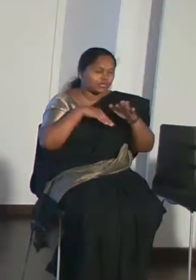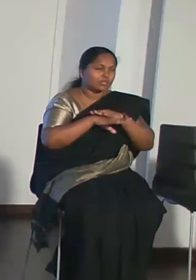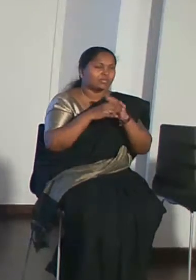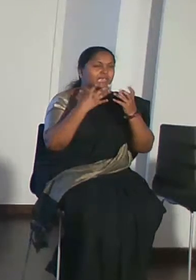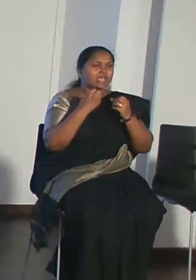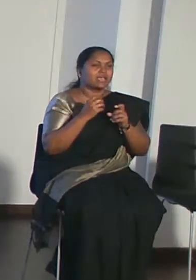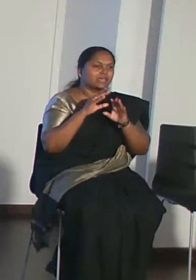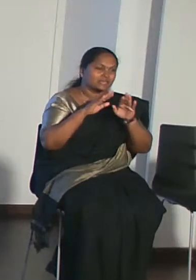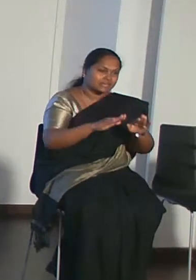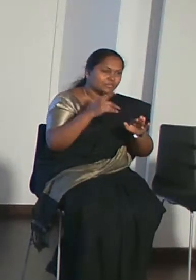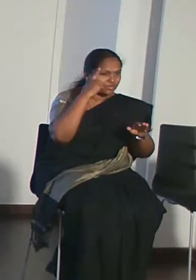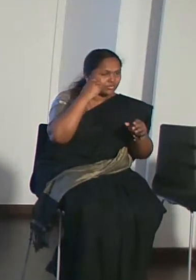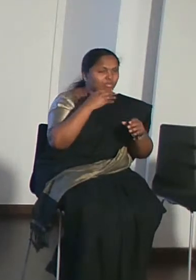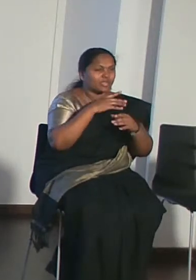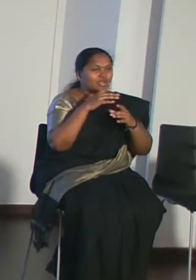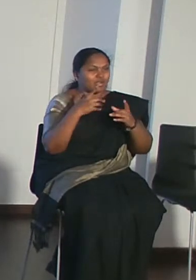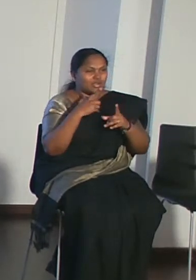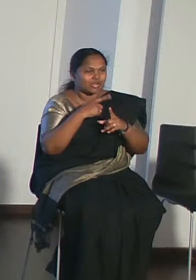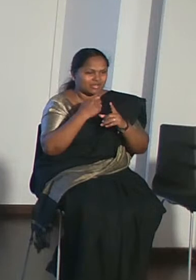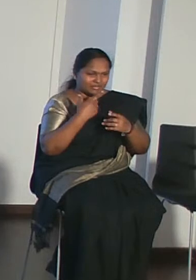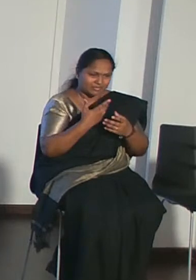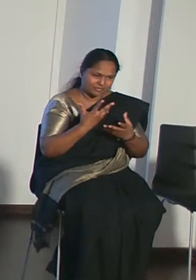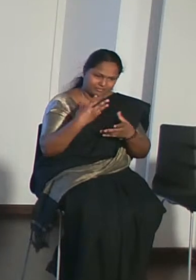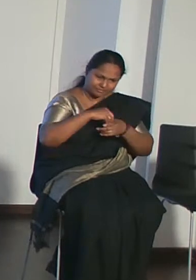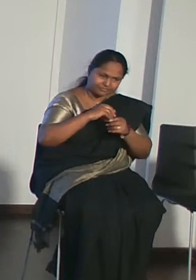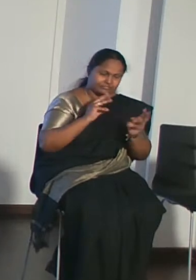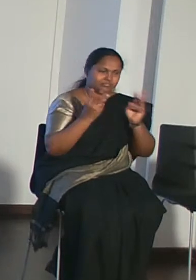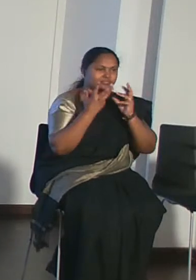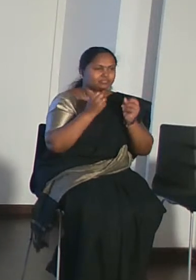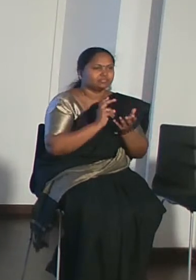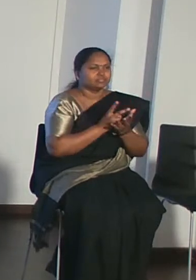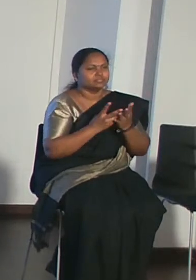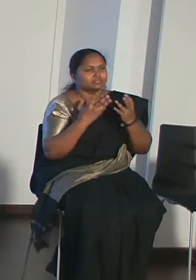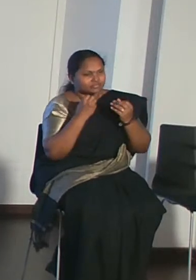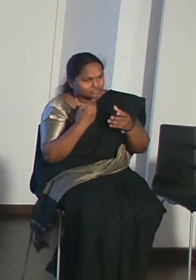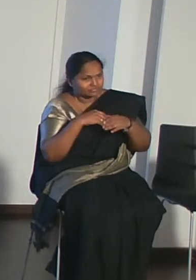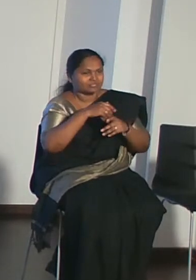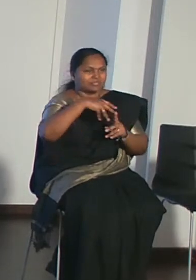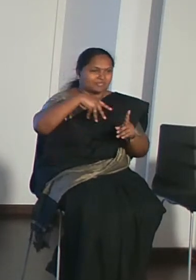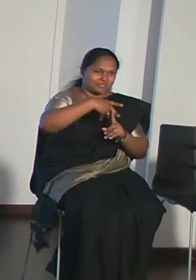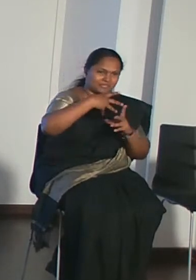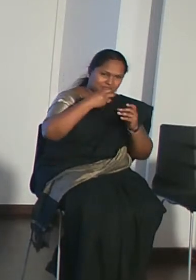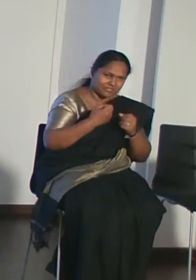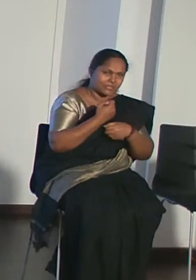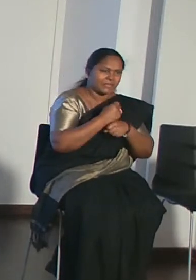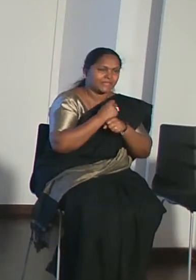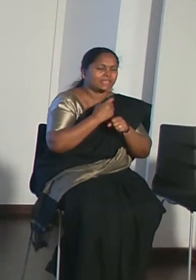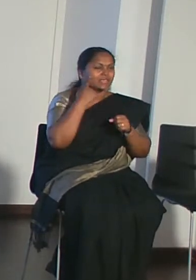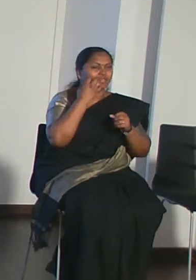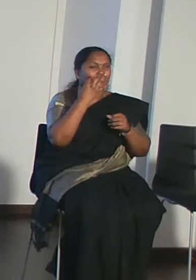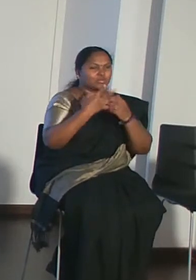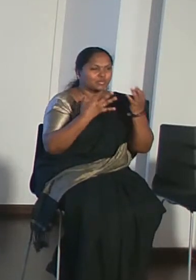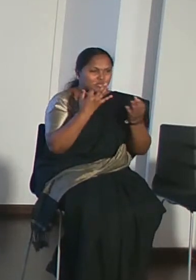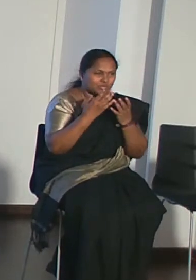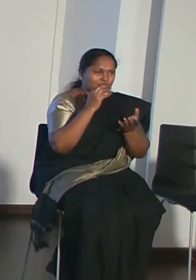who logged in from which part of the world, it picked up different tonalities in the background and created new